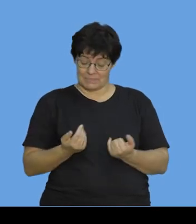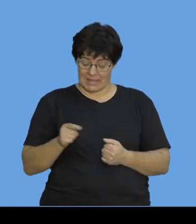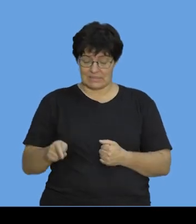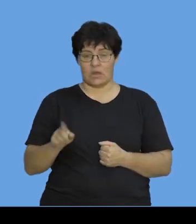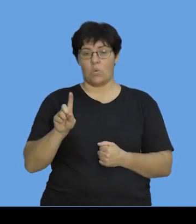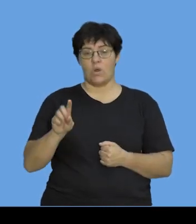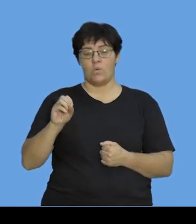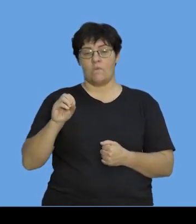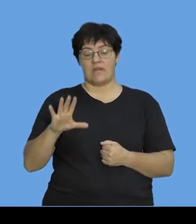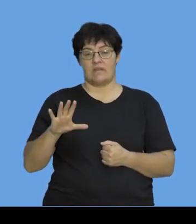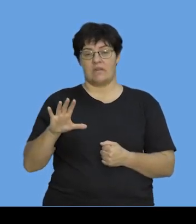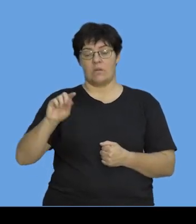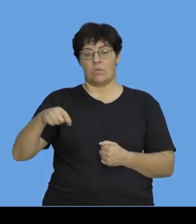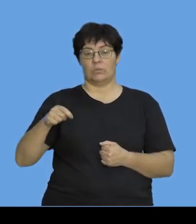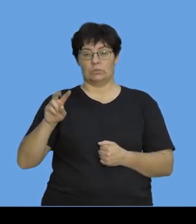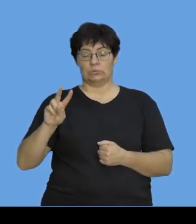105, okay,